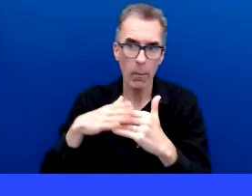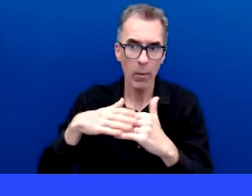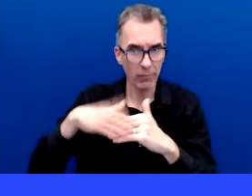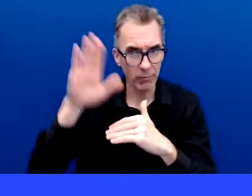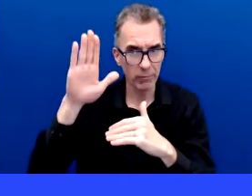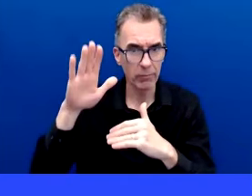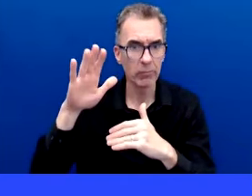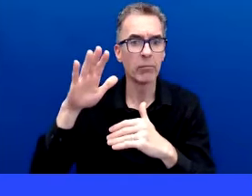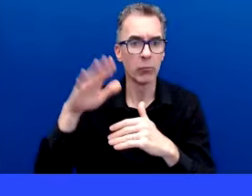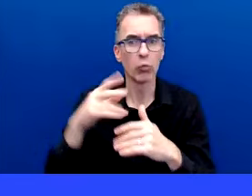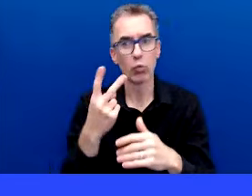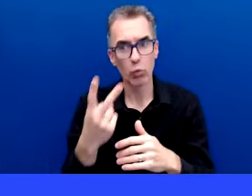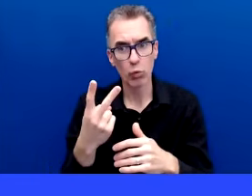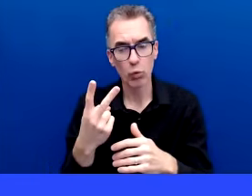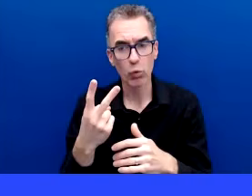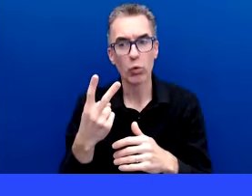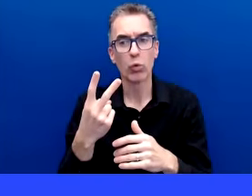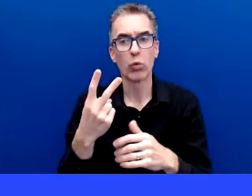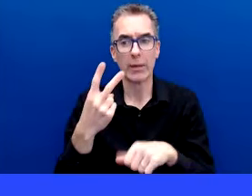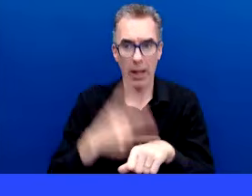RSI interactions per week.